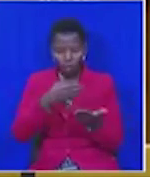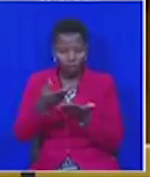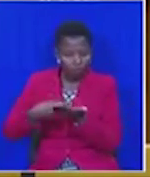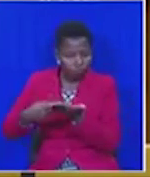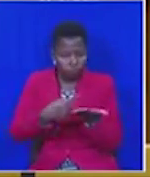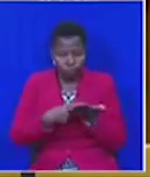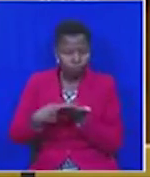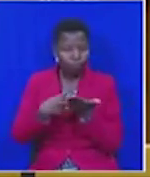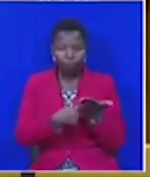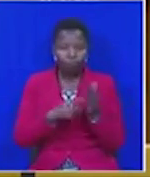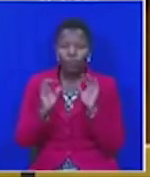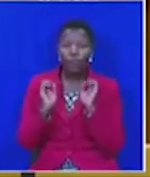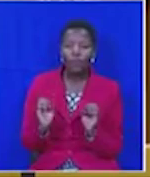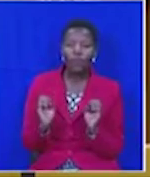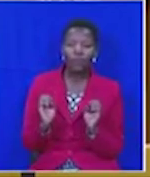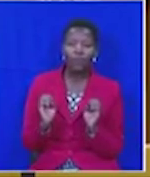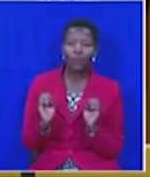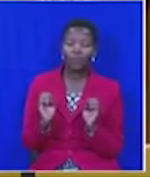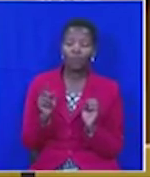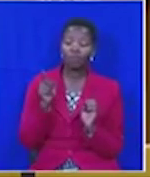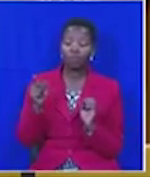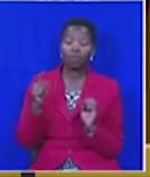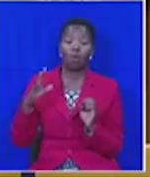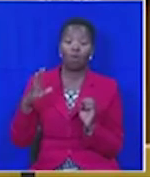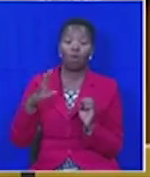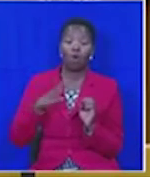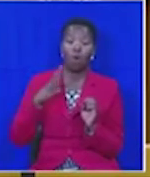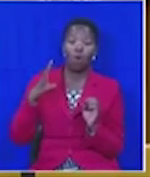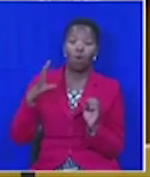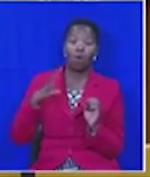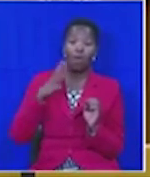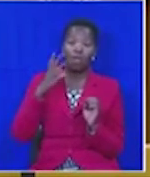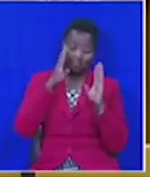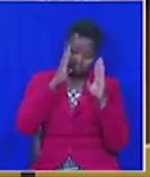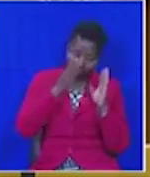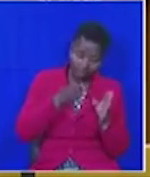democracy in this country. They were actually